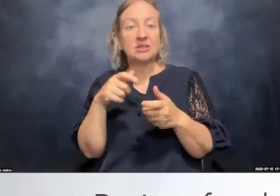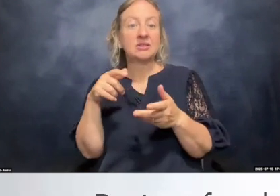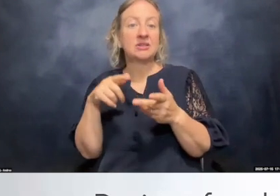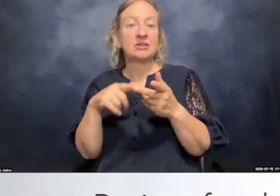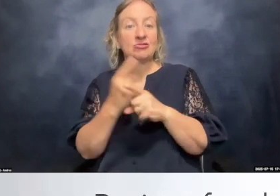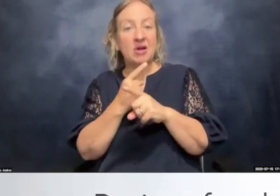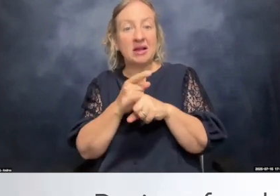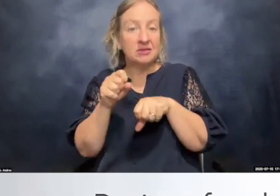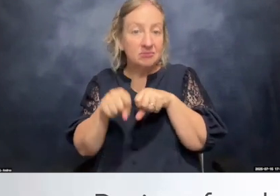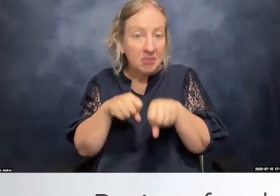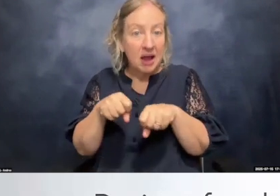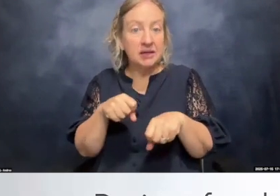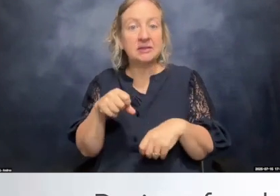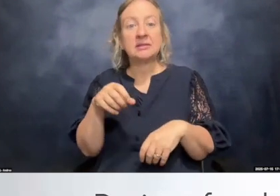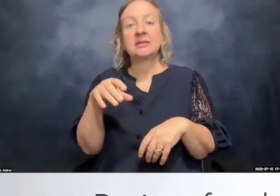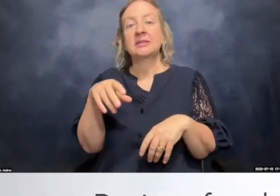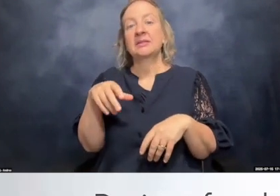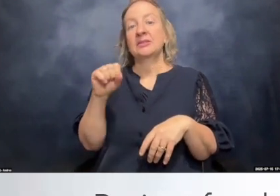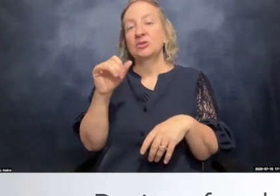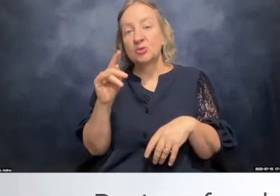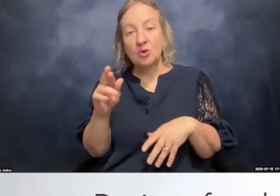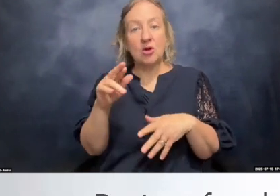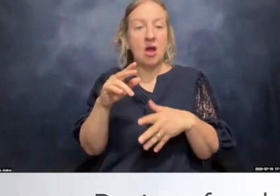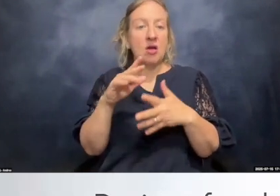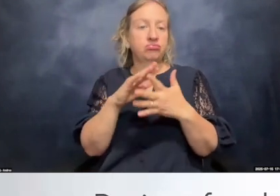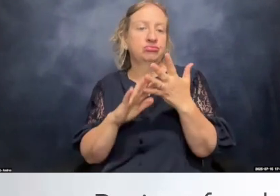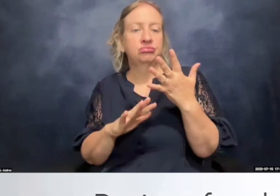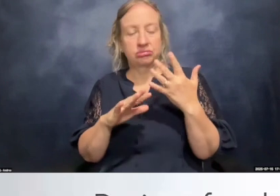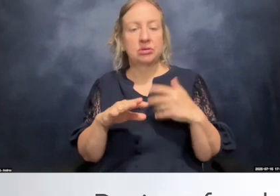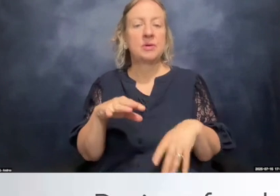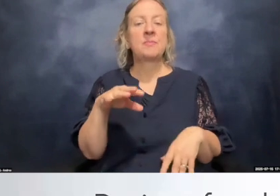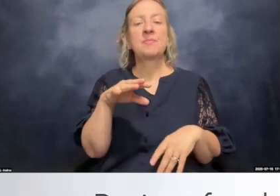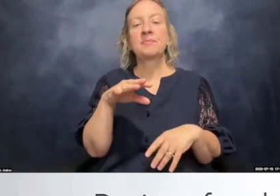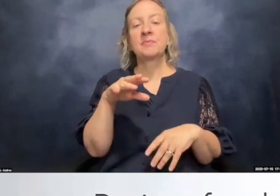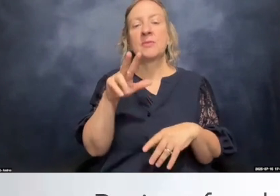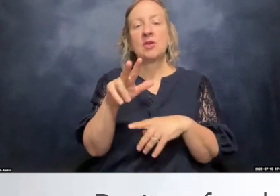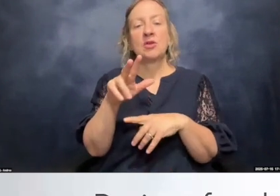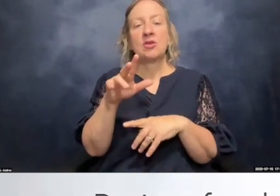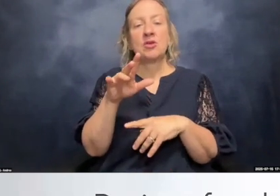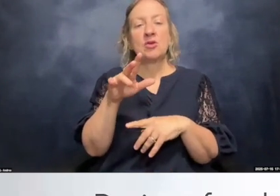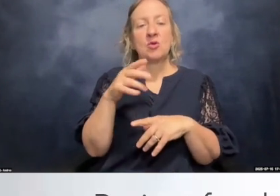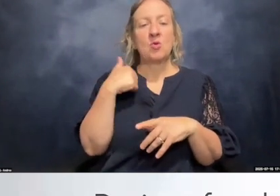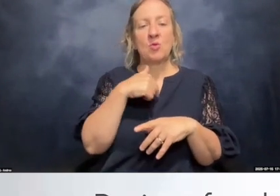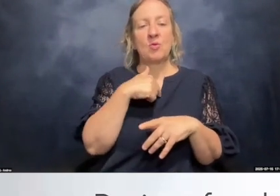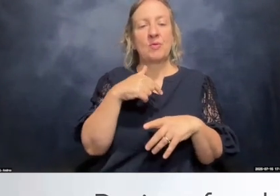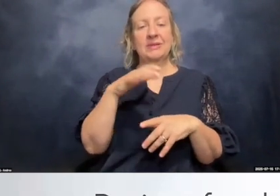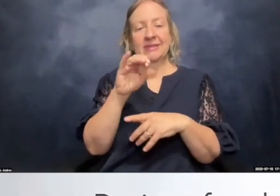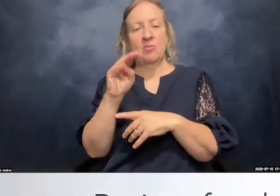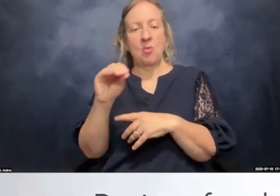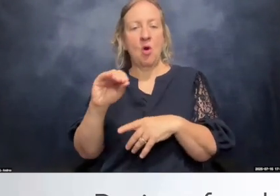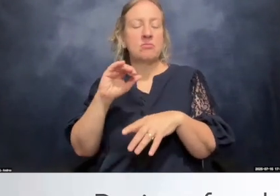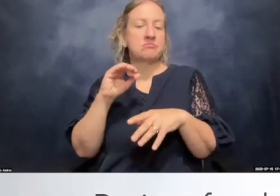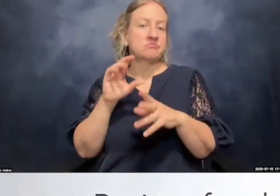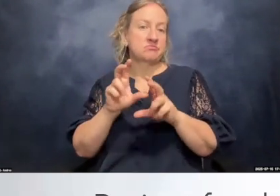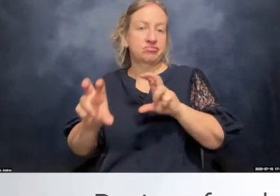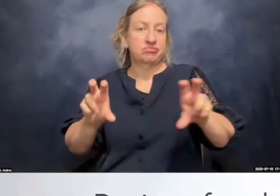CMO has also funded 38 mobility projects, of which 21 have launched and are active in their communities. Some projects that have